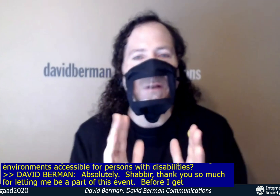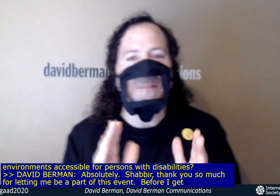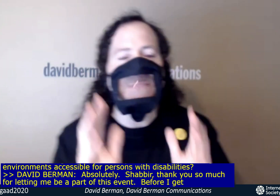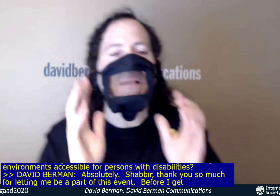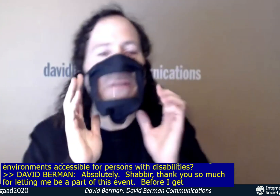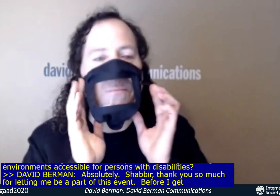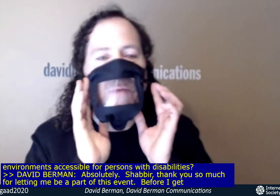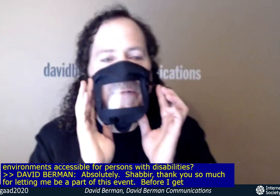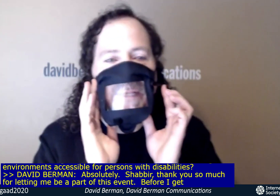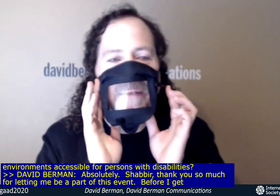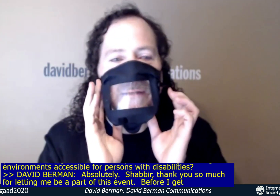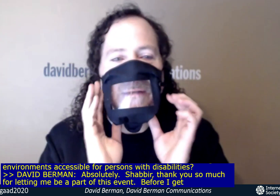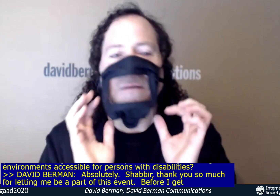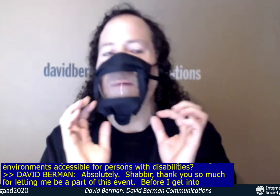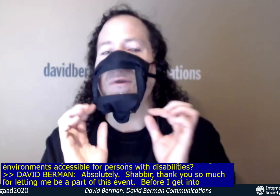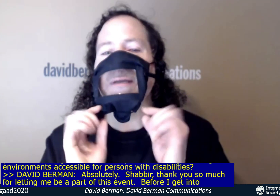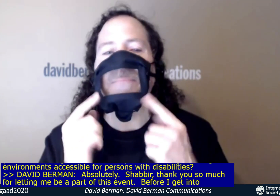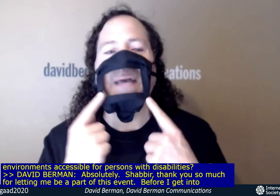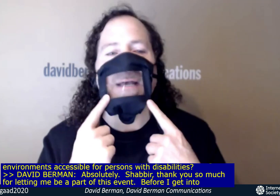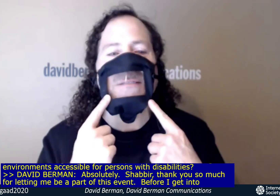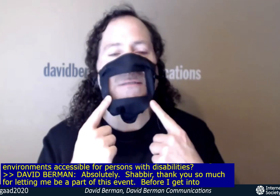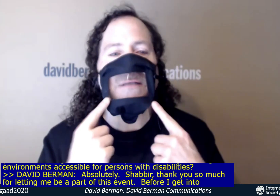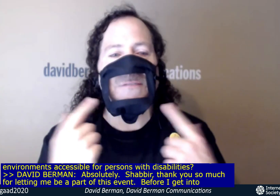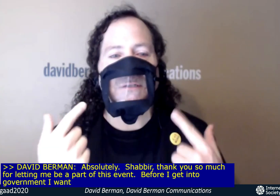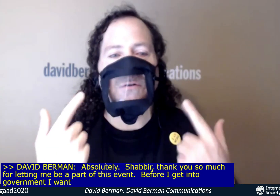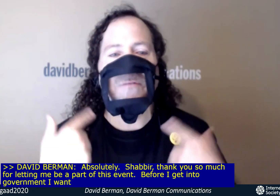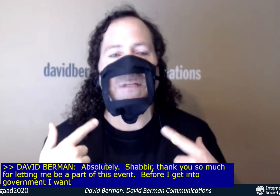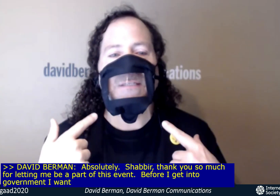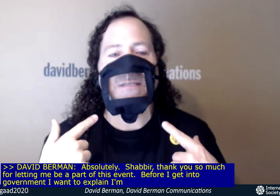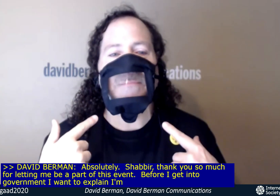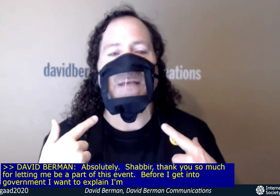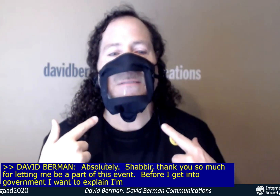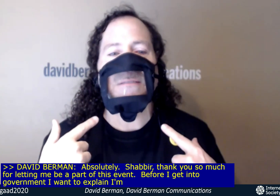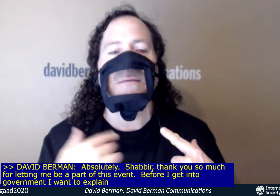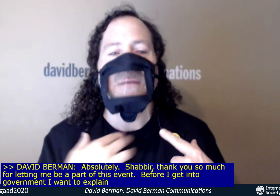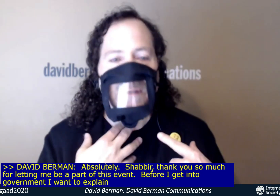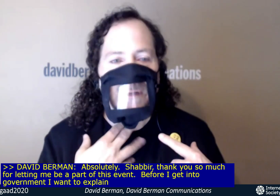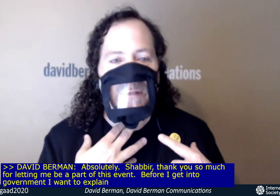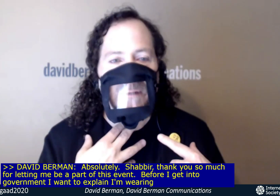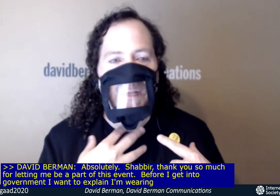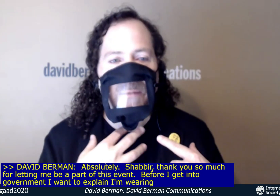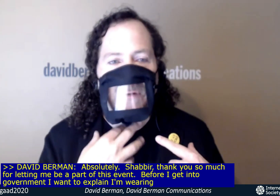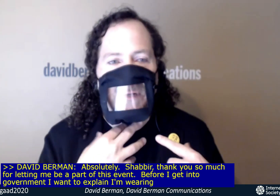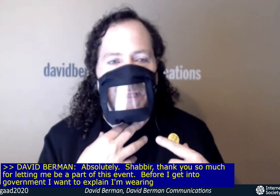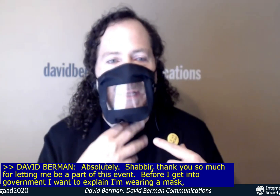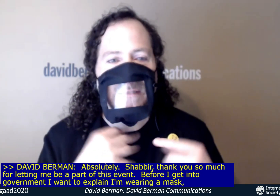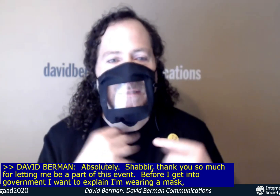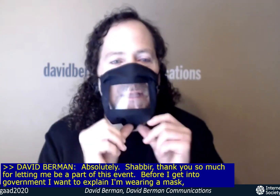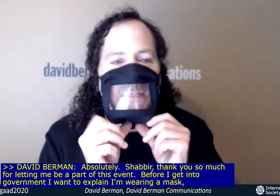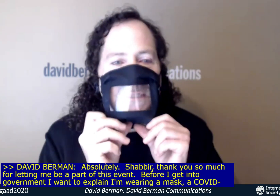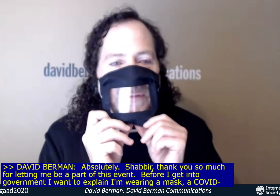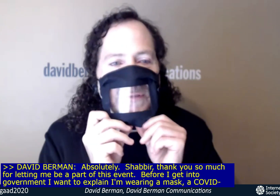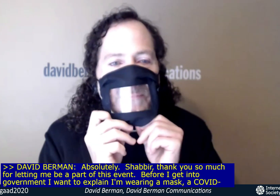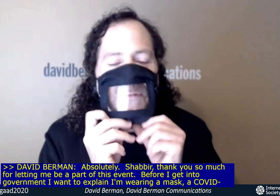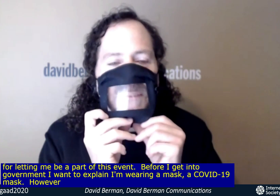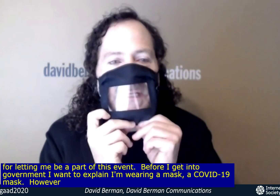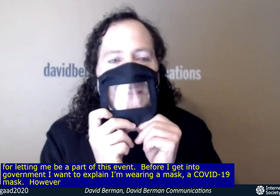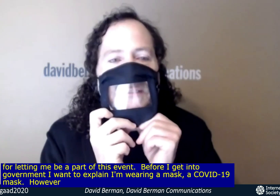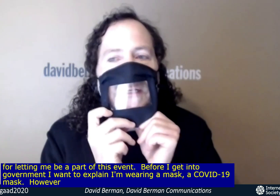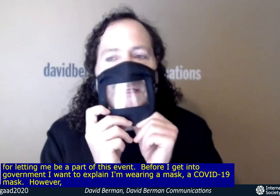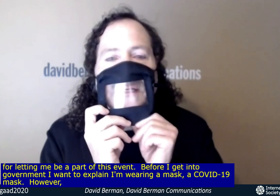I want to explain that I'm wearing a mask. It's a COVID-19 mask. However, it's different than